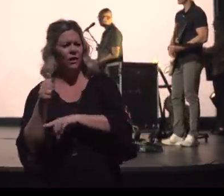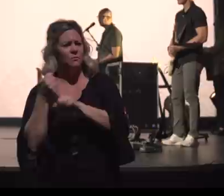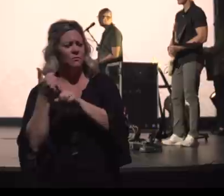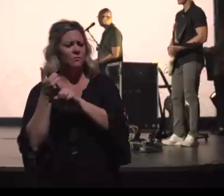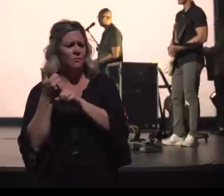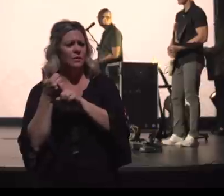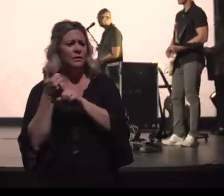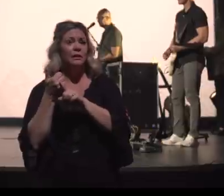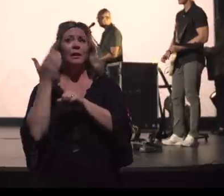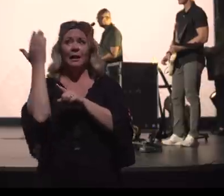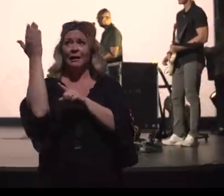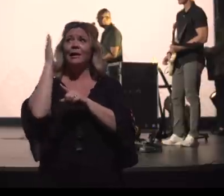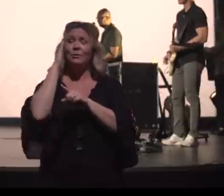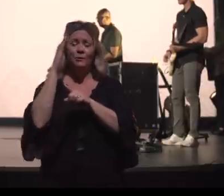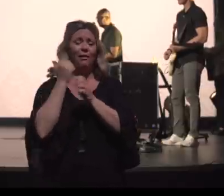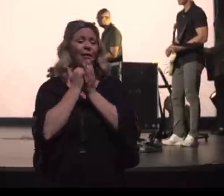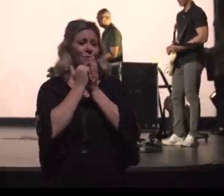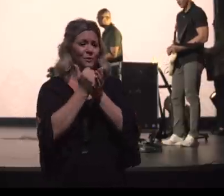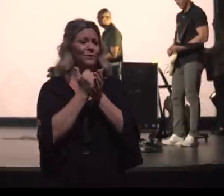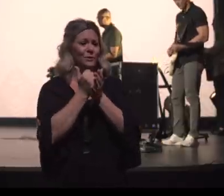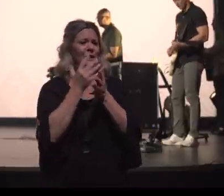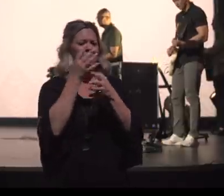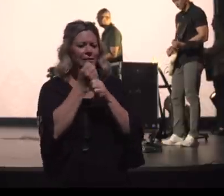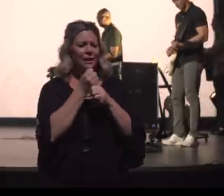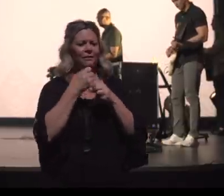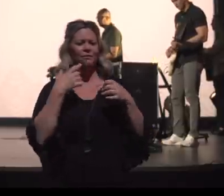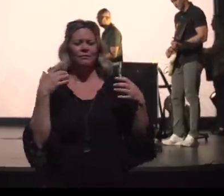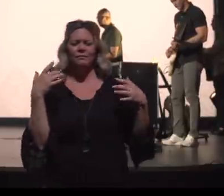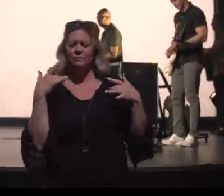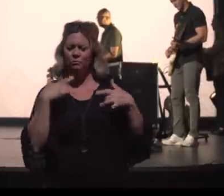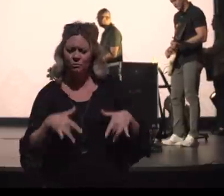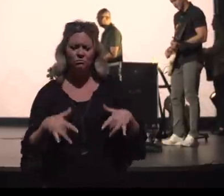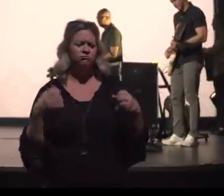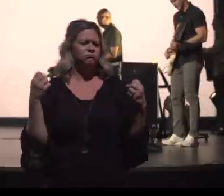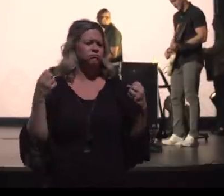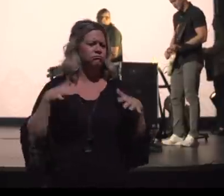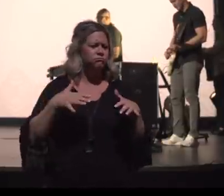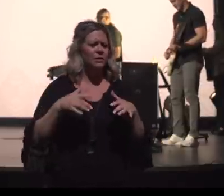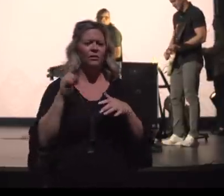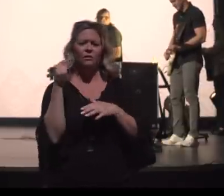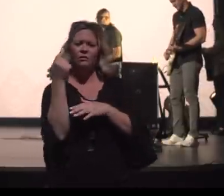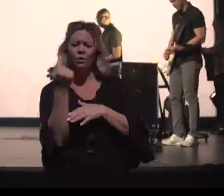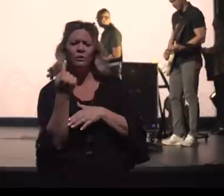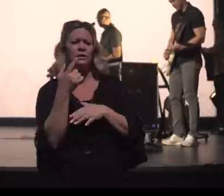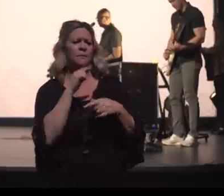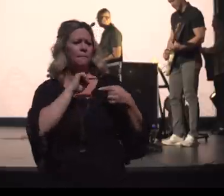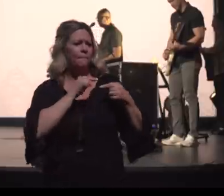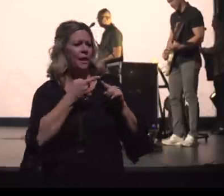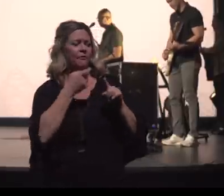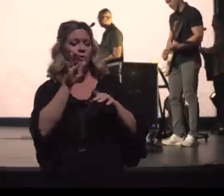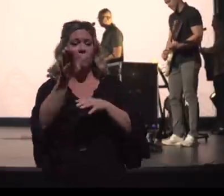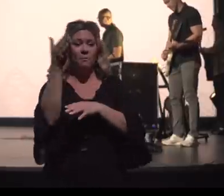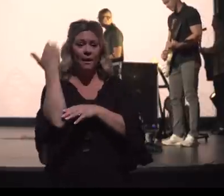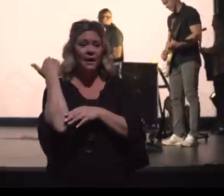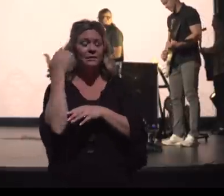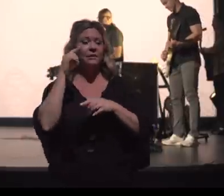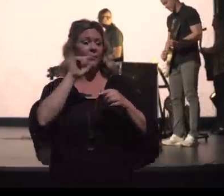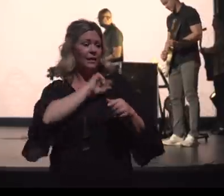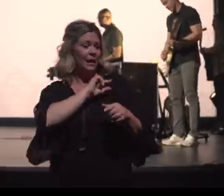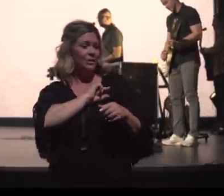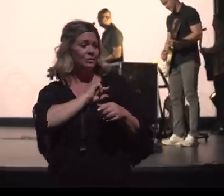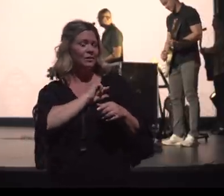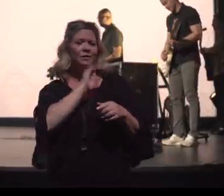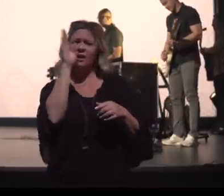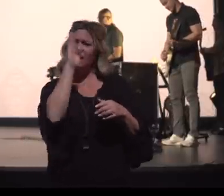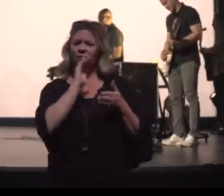on your own. He'll help you. He'll take the anxiety, the depression, the loneliness, the pain from your past, the guilt you